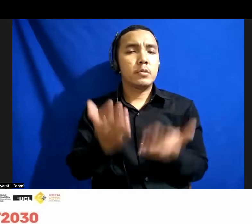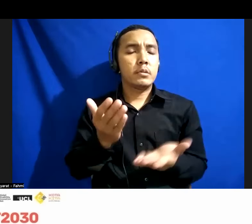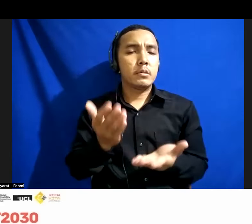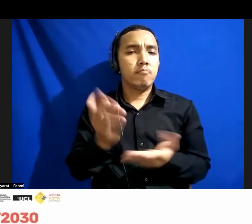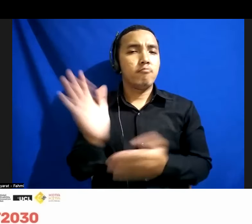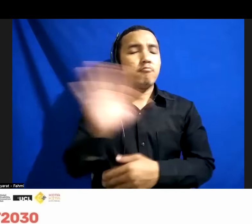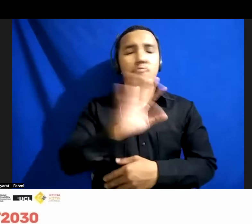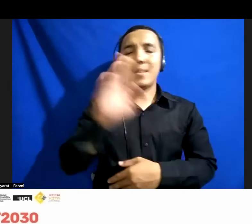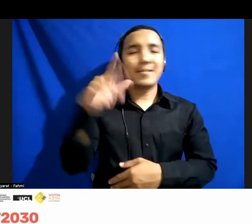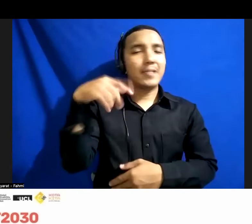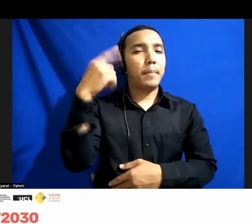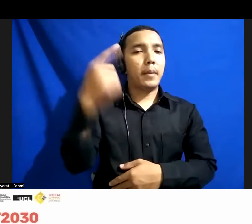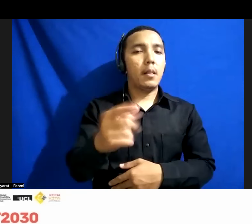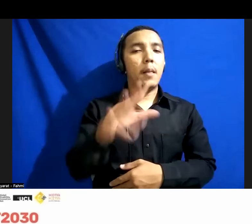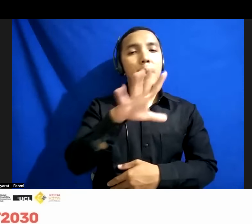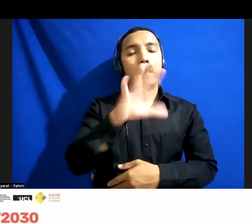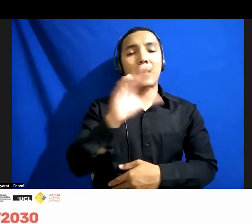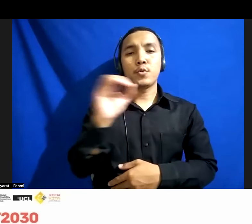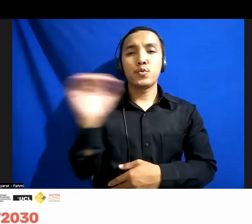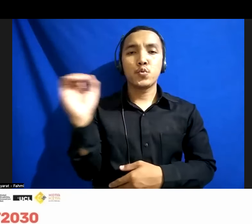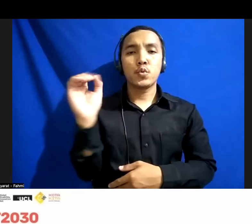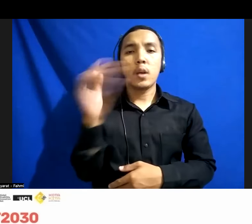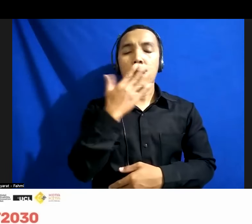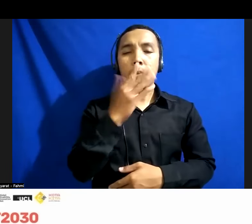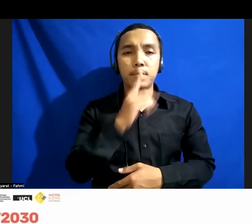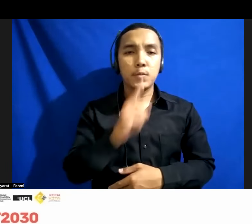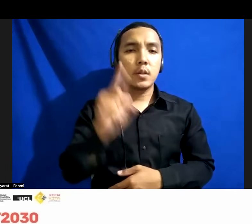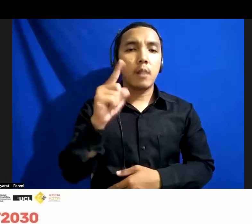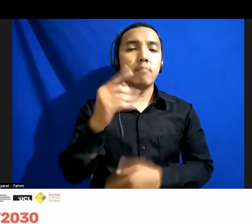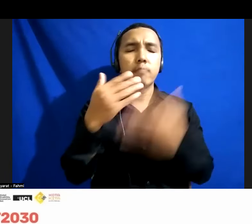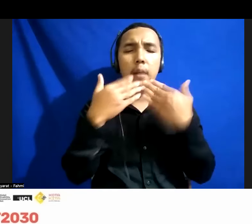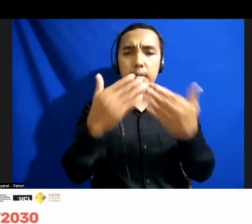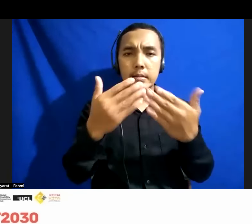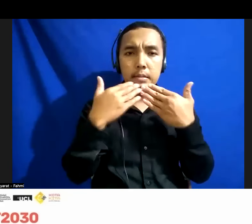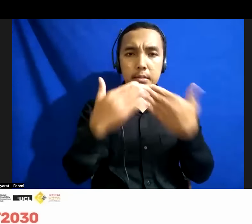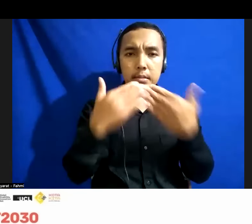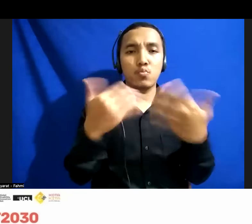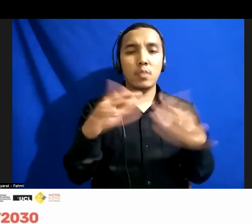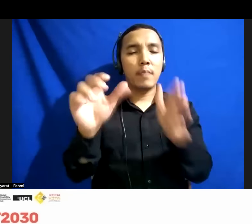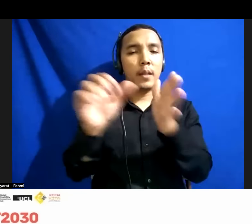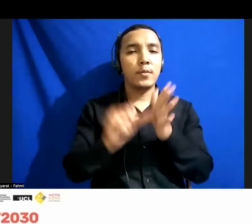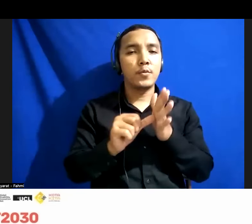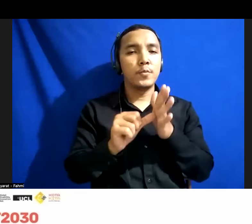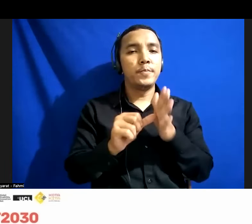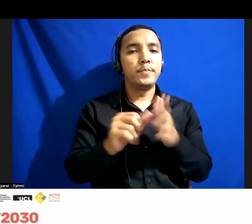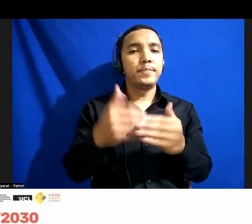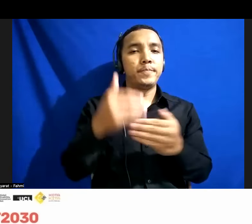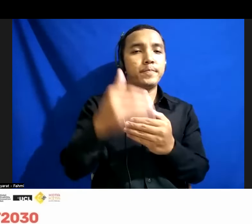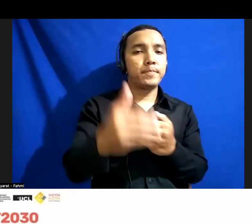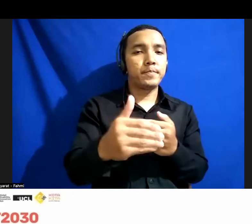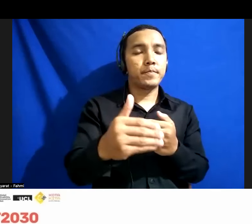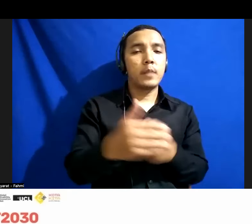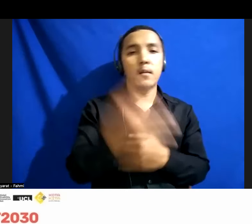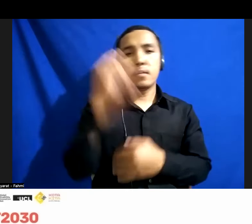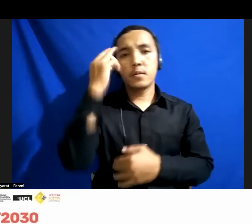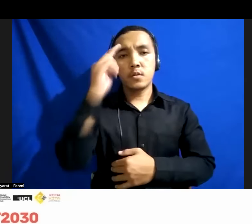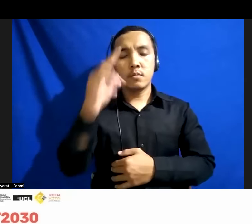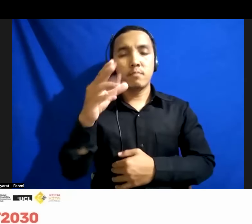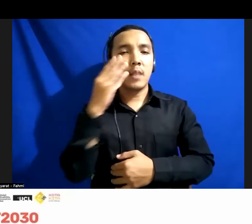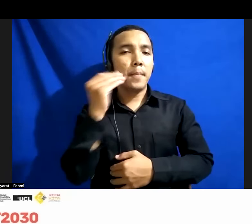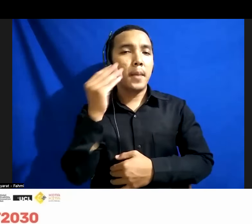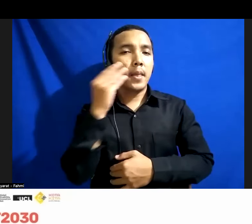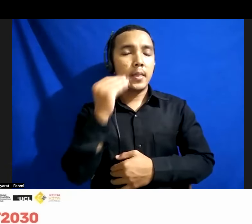to 500 persons with disabilities. So thank to God, you have provided us the assistance to obtain